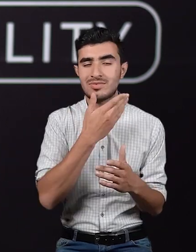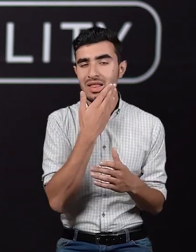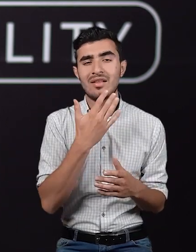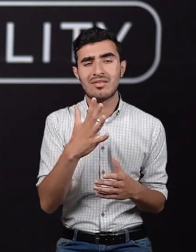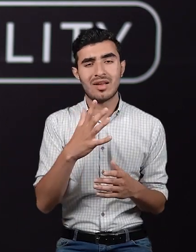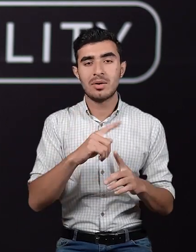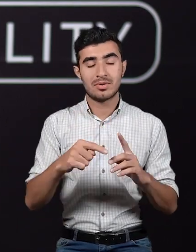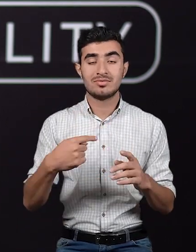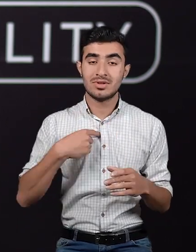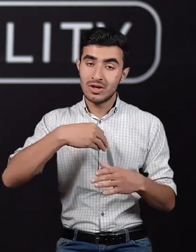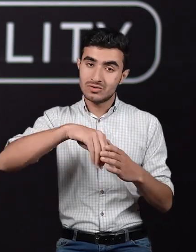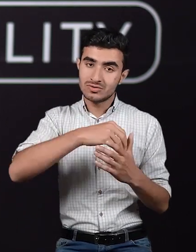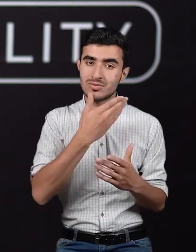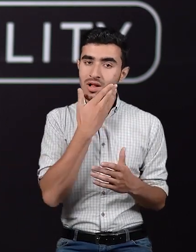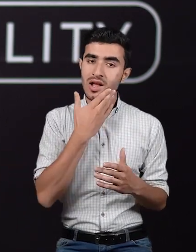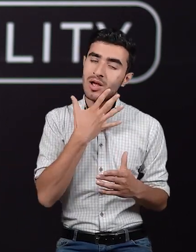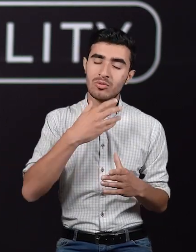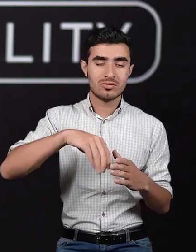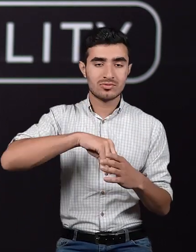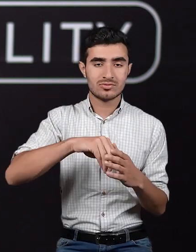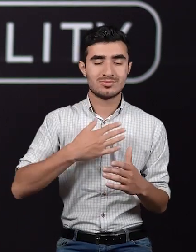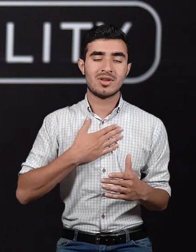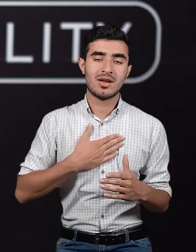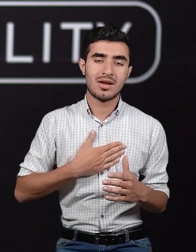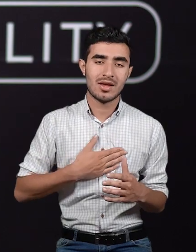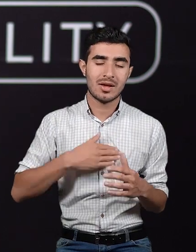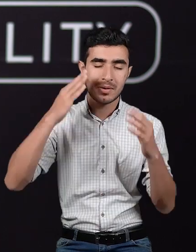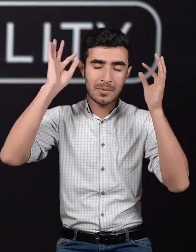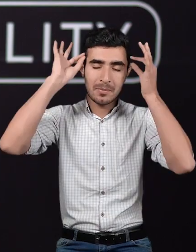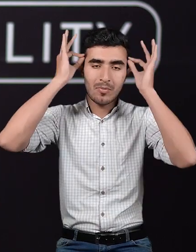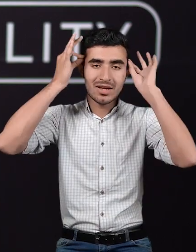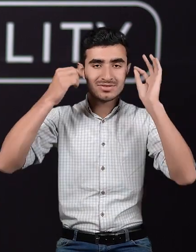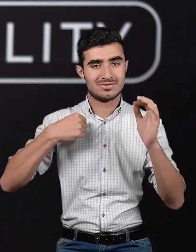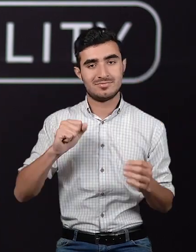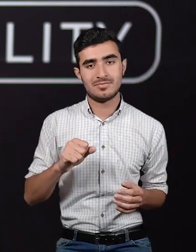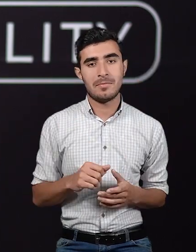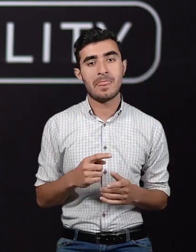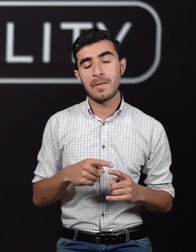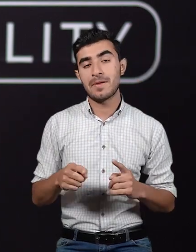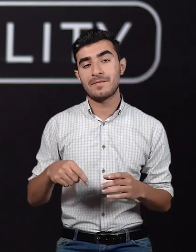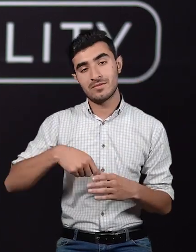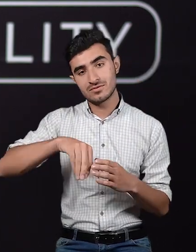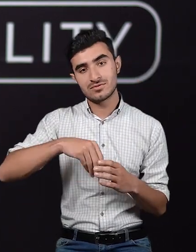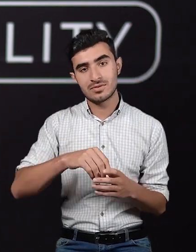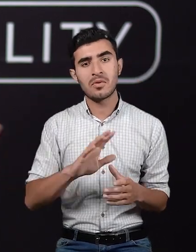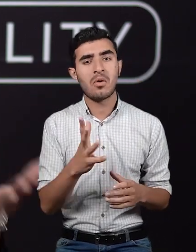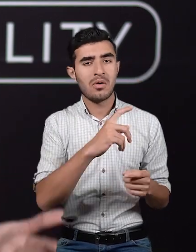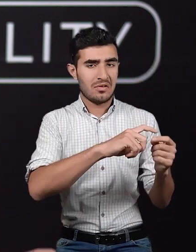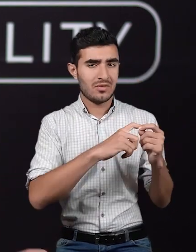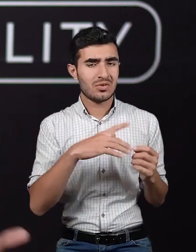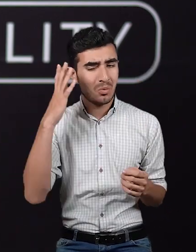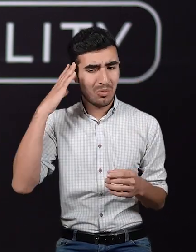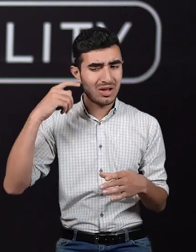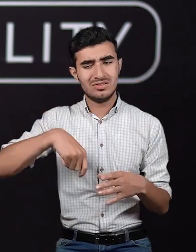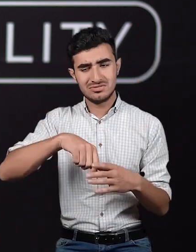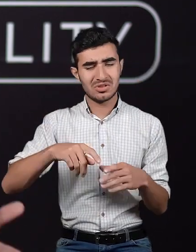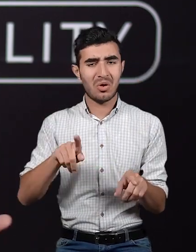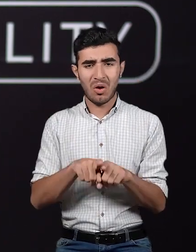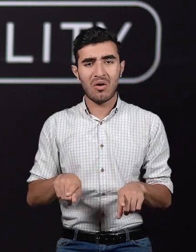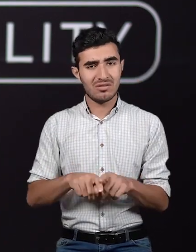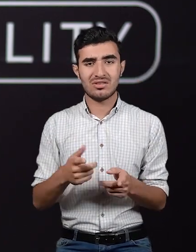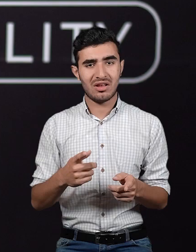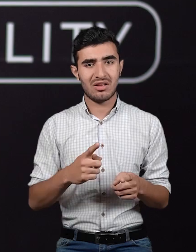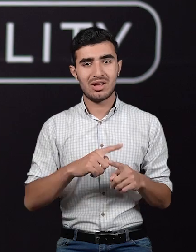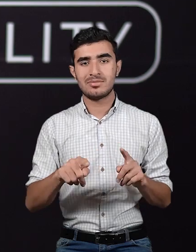ko sukoon nahi milta khana banane se, lekin mujhe zarur milta tha. Aur sab mujhe kehte the ki kyun tum kitchen mein lagi rehti ho